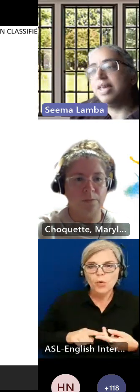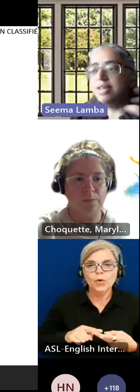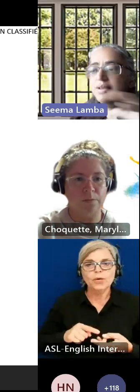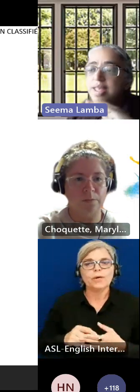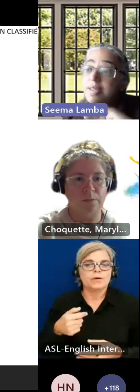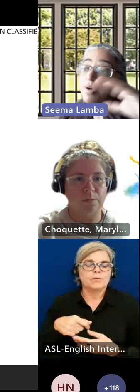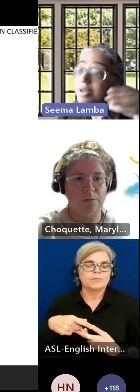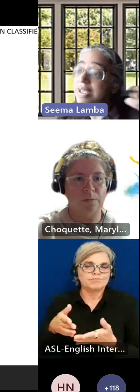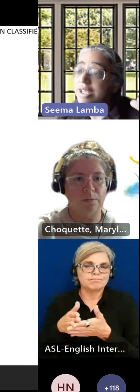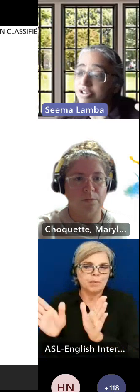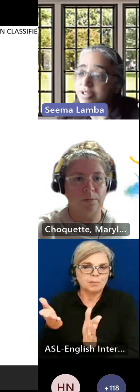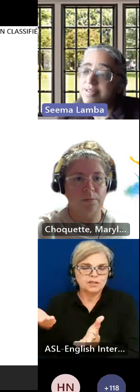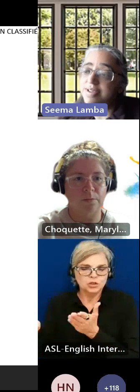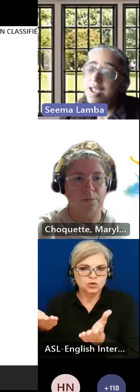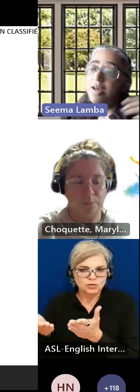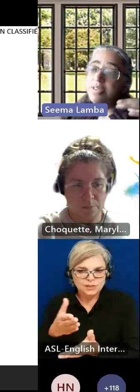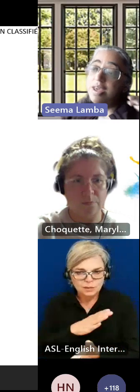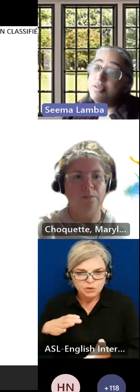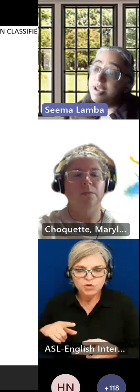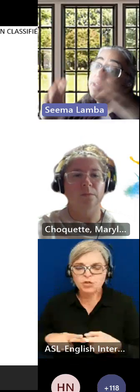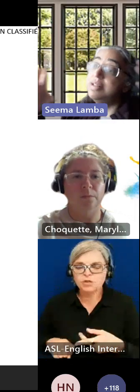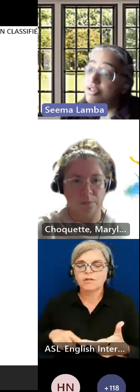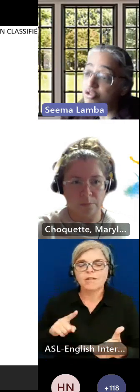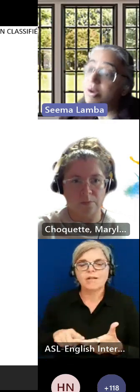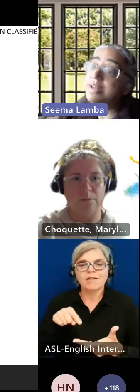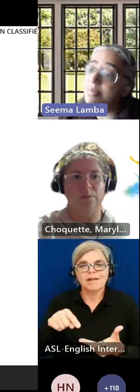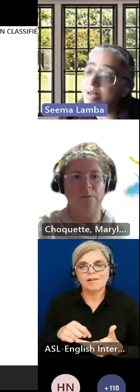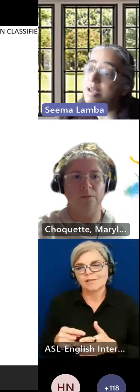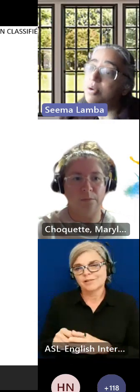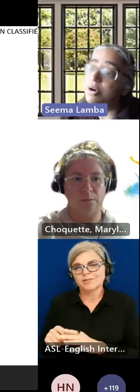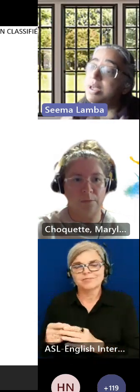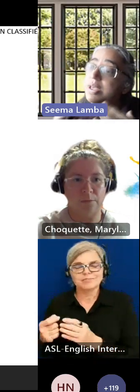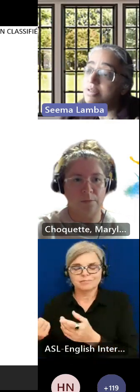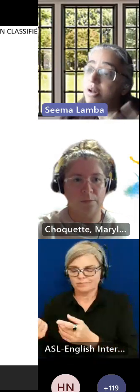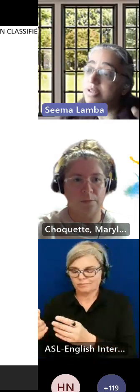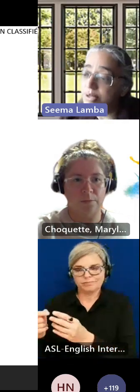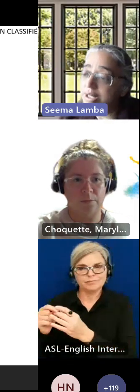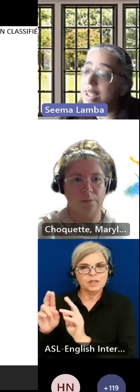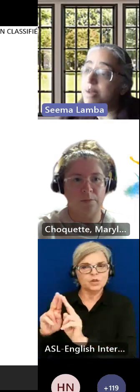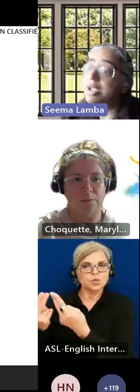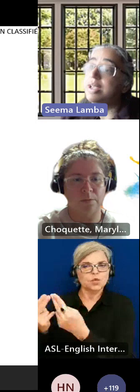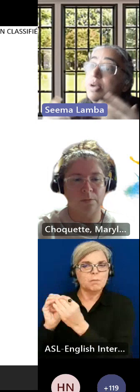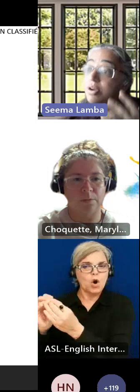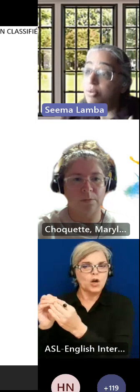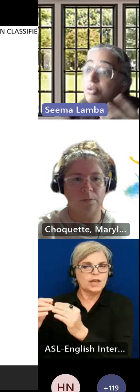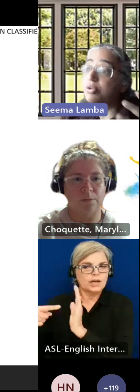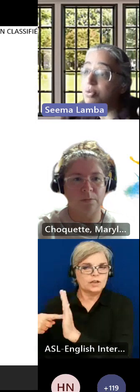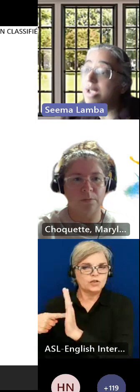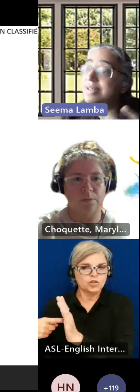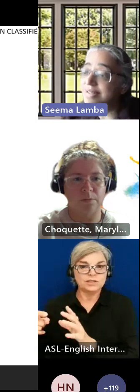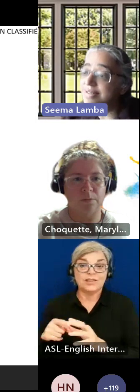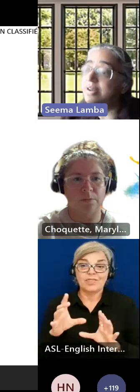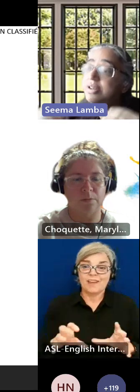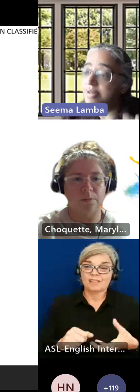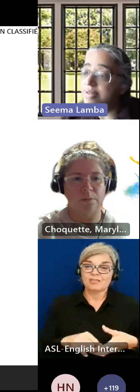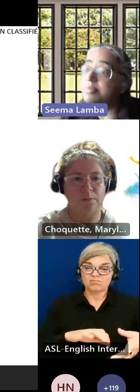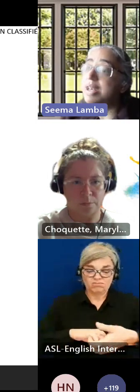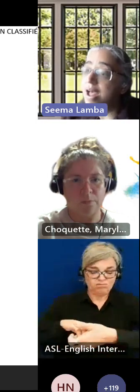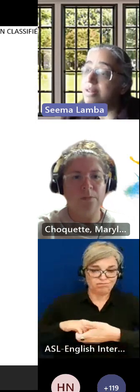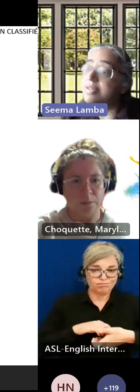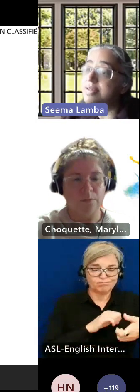employer representatives, and then bargaining agents on the other side. And it's a joint committee where we consult and we collaborate and we go through in quite